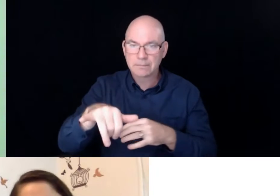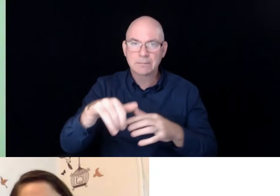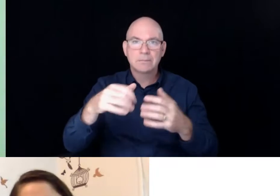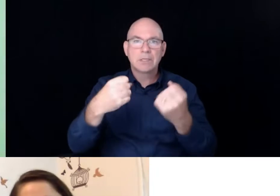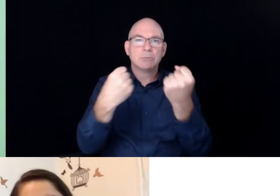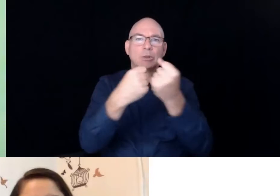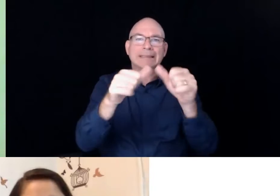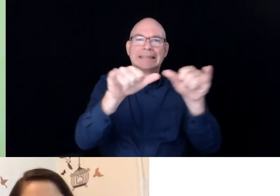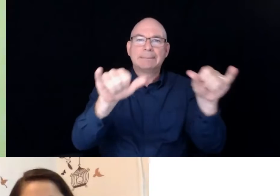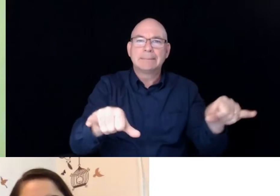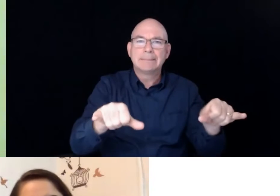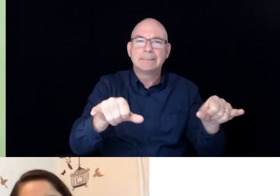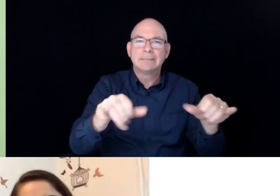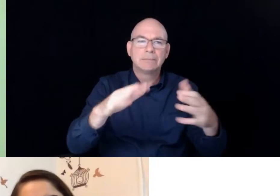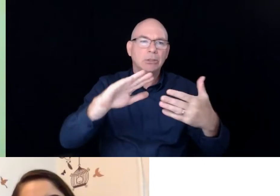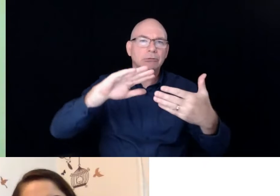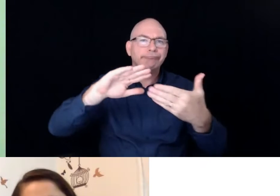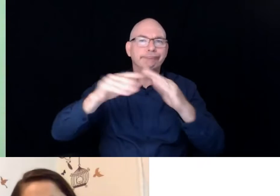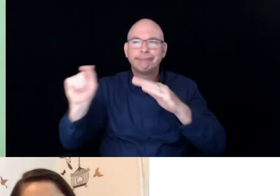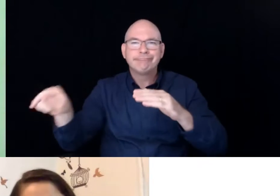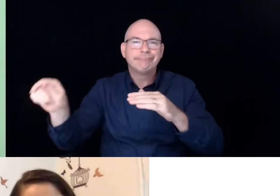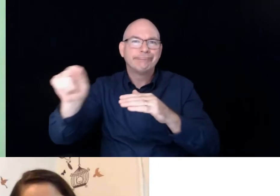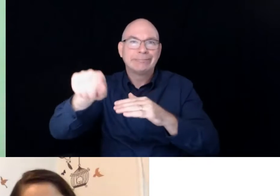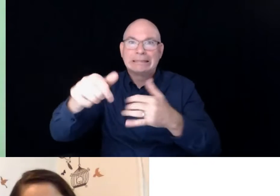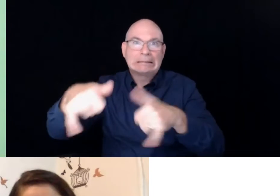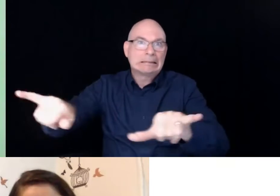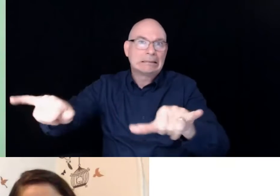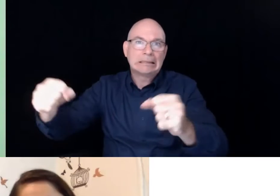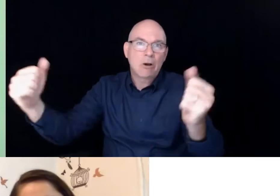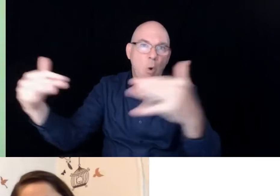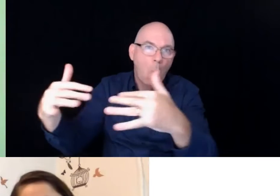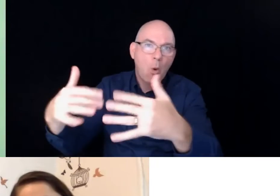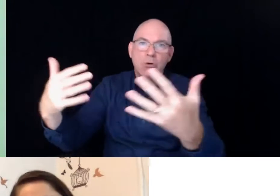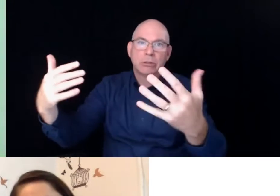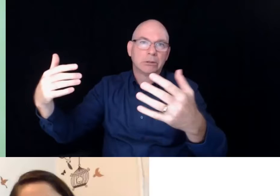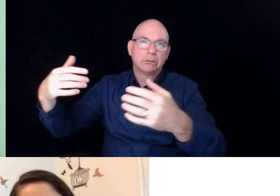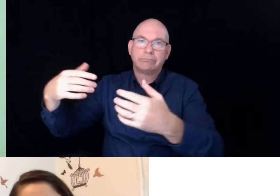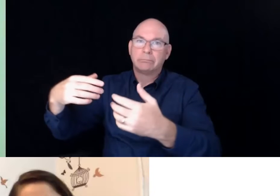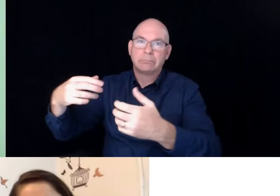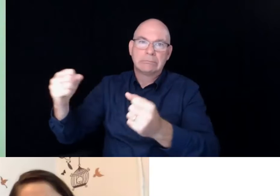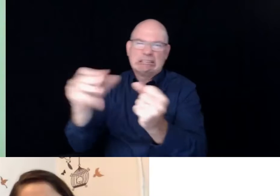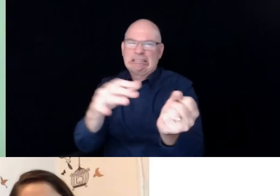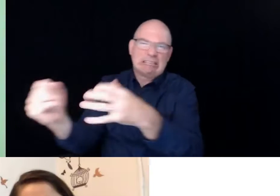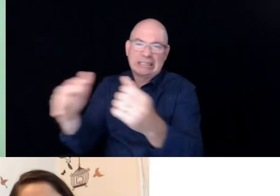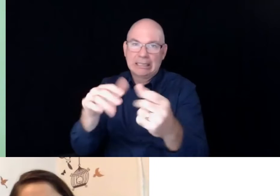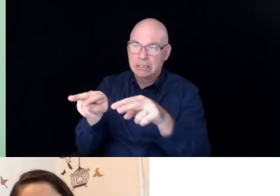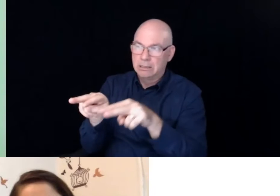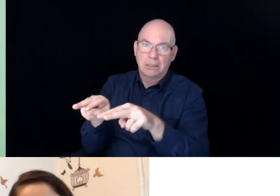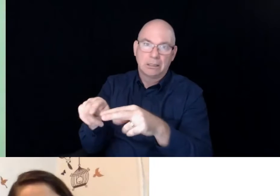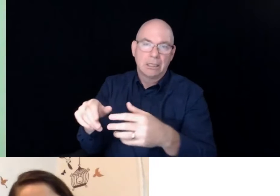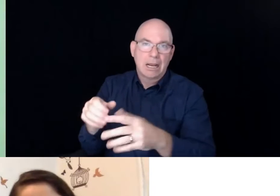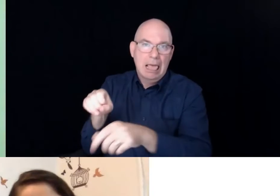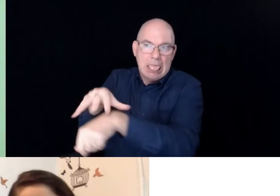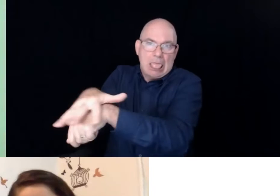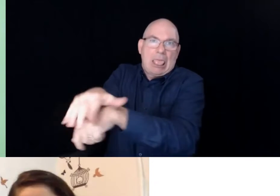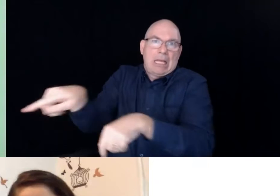out there, especially the communities that are stuck in ongoing conflict situations. So for me, I basically believe that,